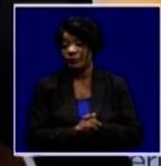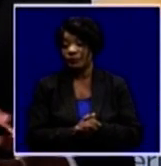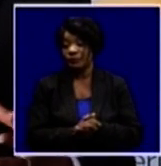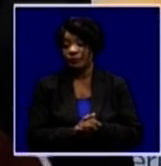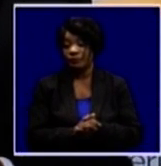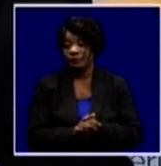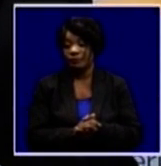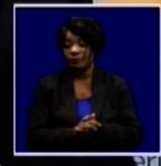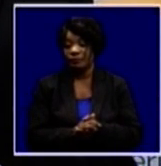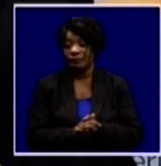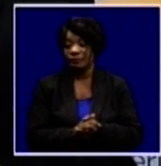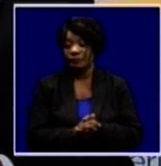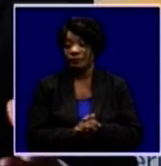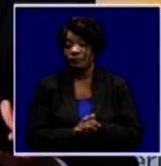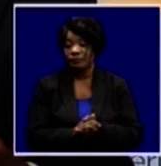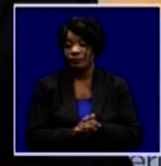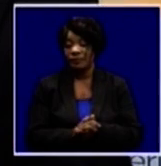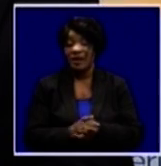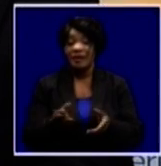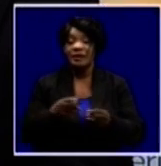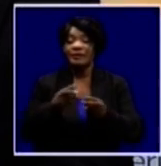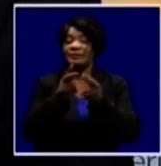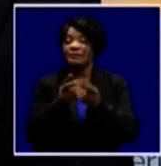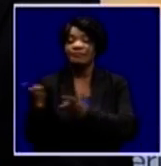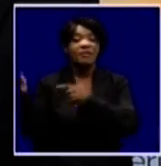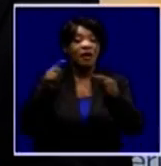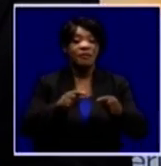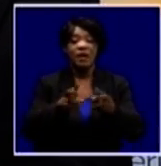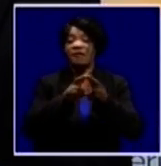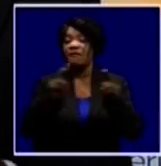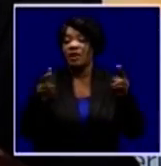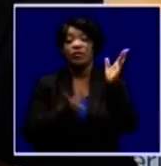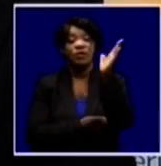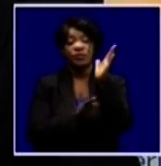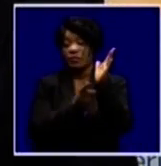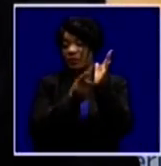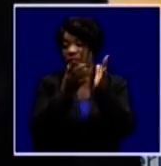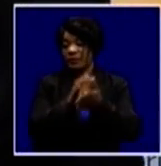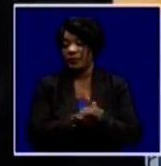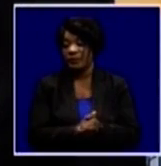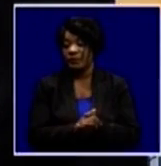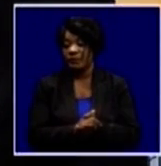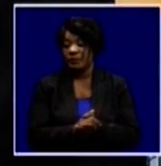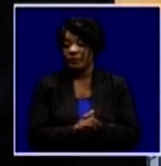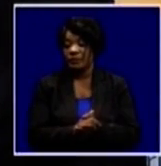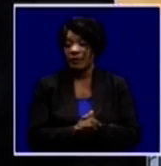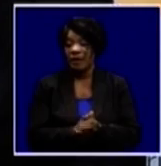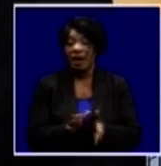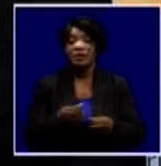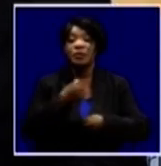is coming in and developing. There's been a clear emphasis on the second national